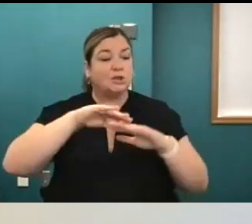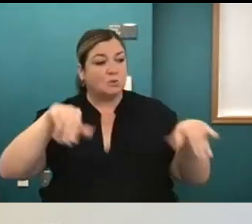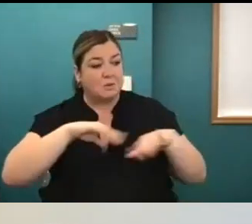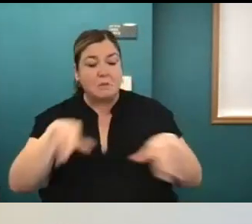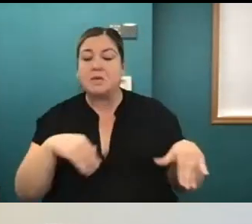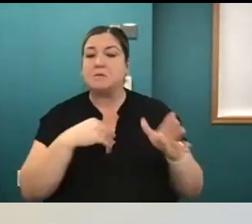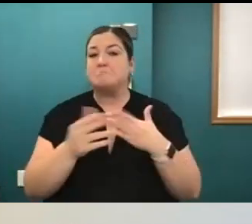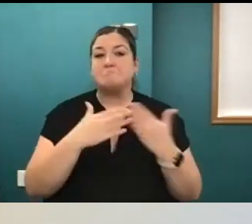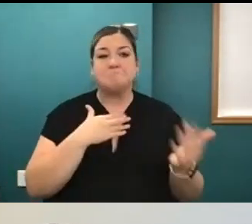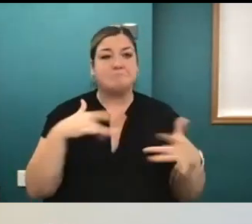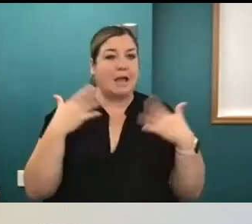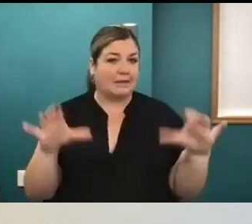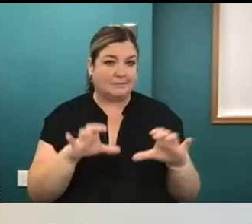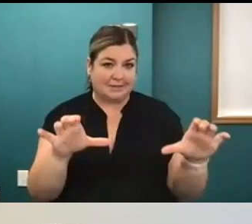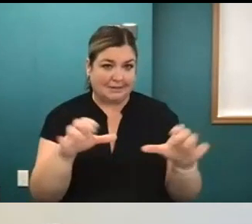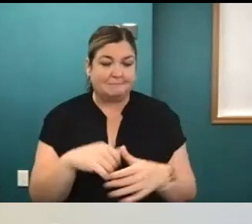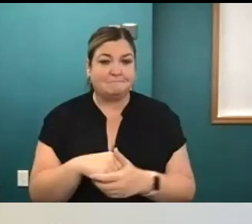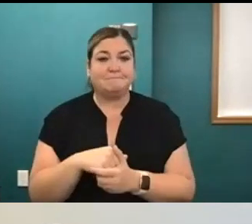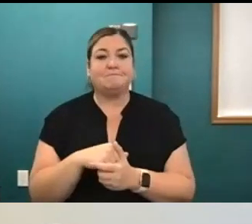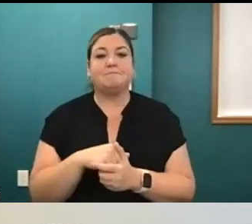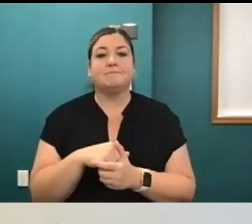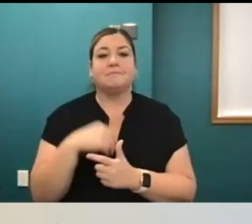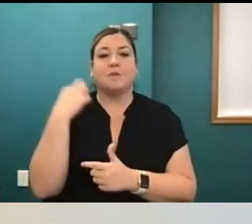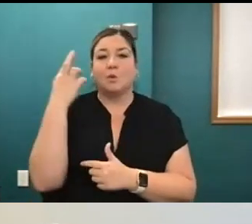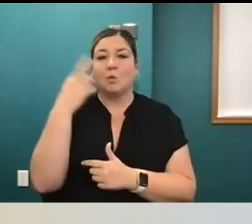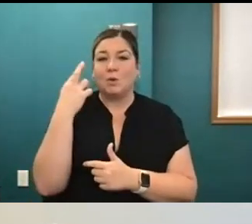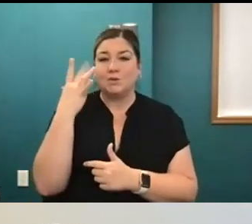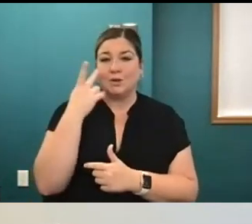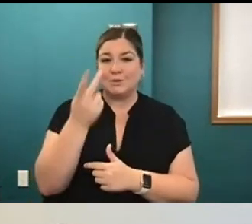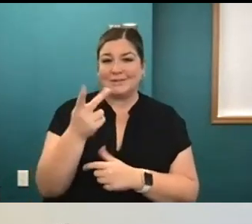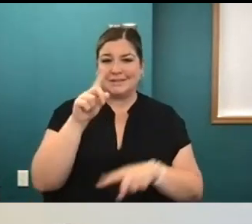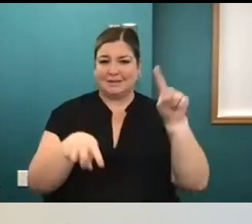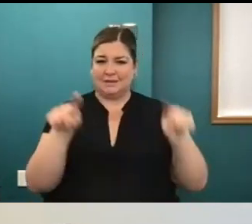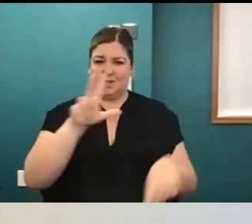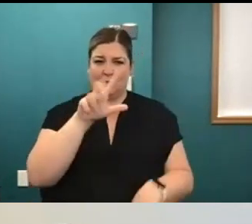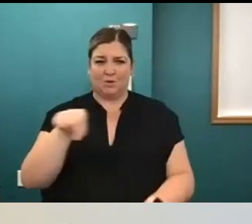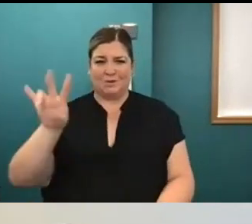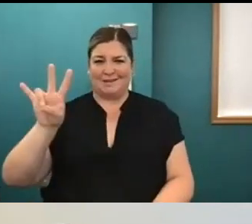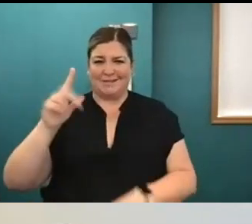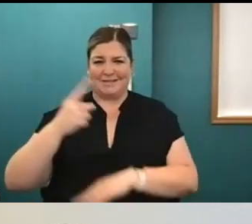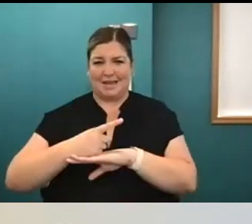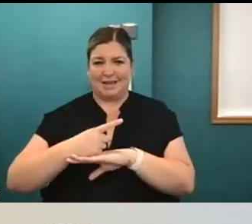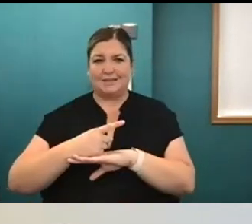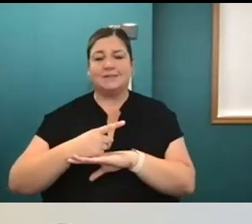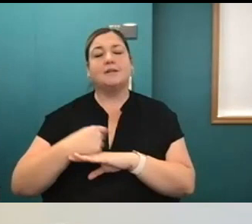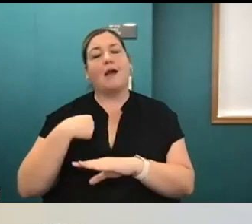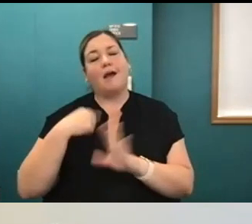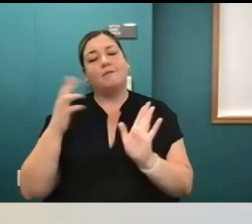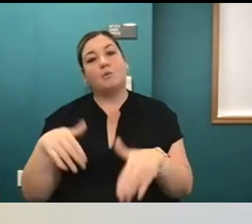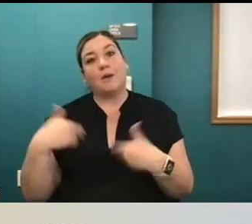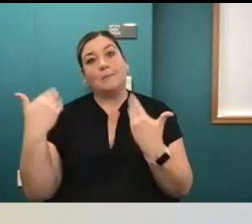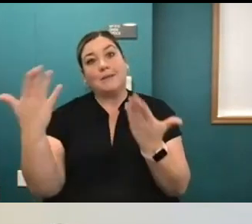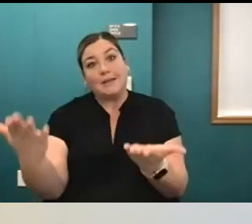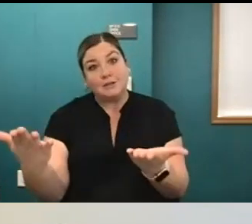activity. The reason you're seeing the variability with 3 to 7 days is there's a recommendation for